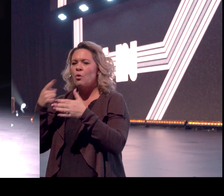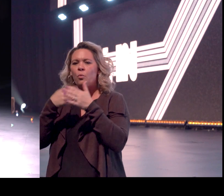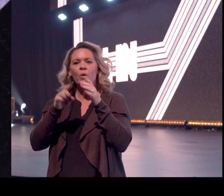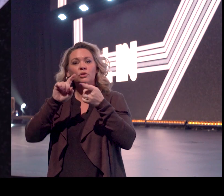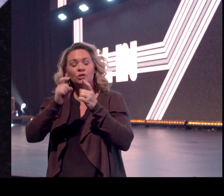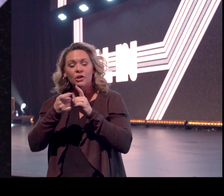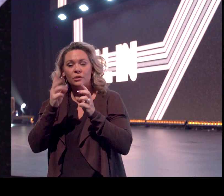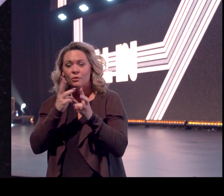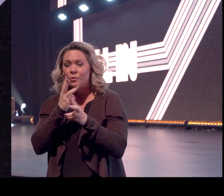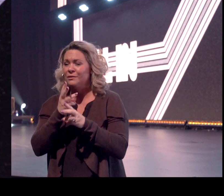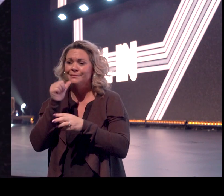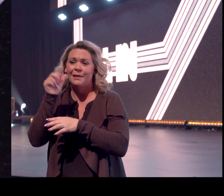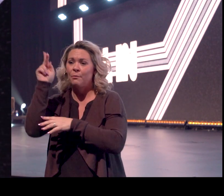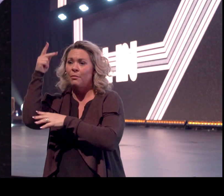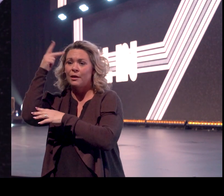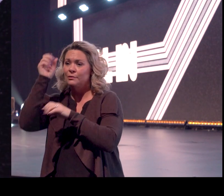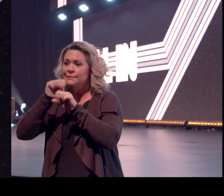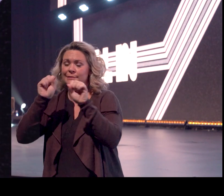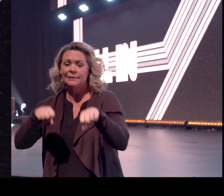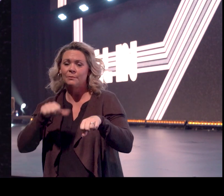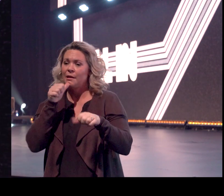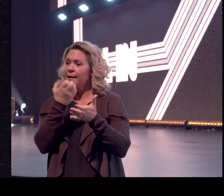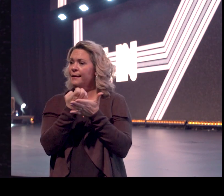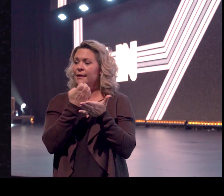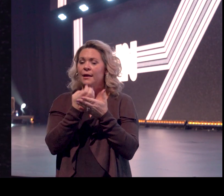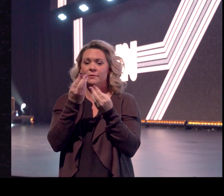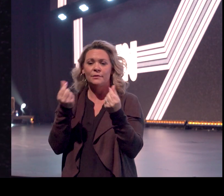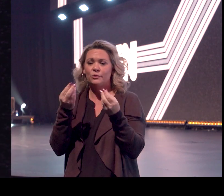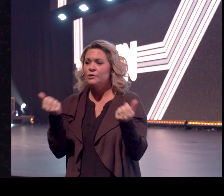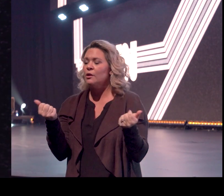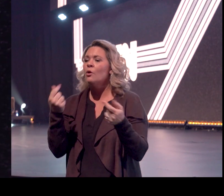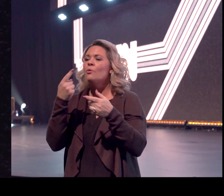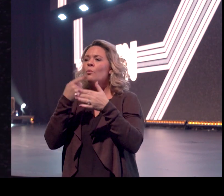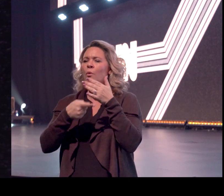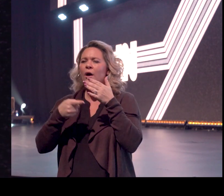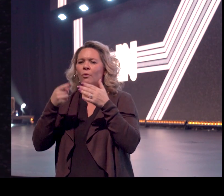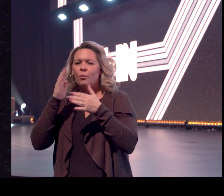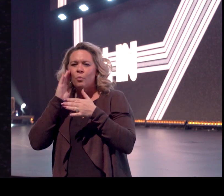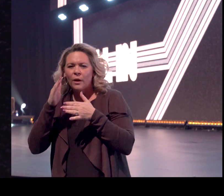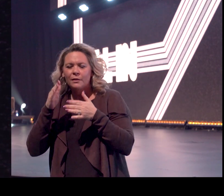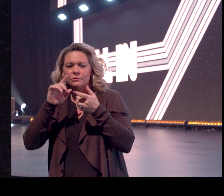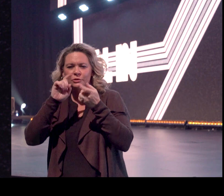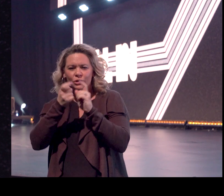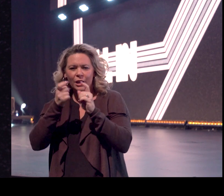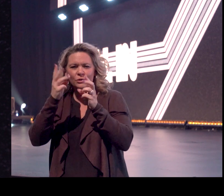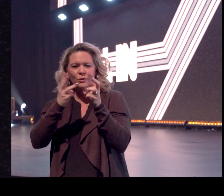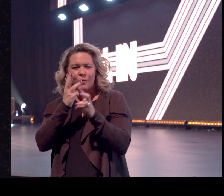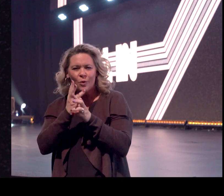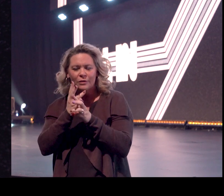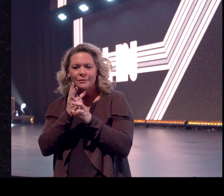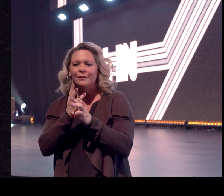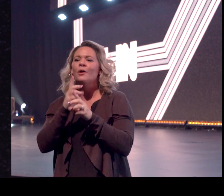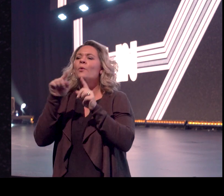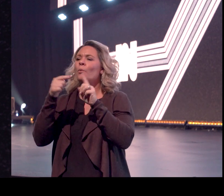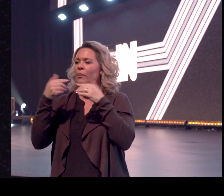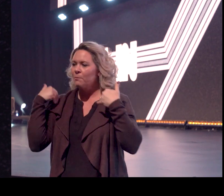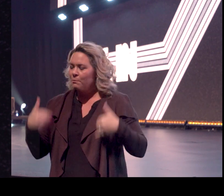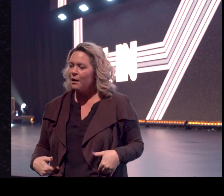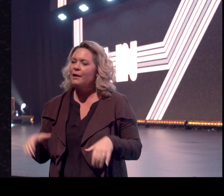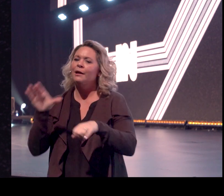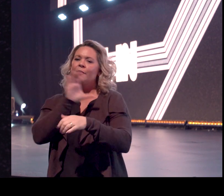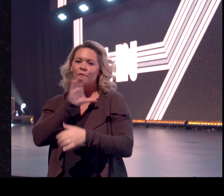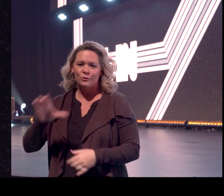Listen, what is going to change a world is not a political system or an economic solution. What's going to change the world is when the church, the body of